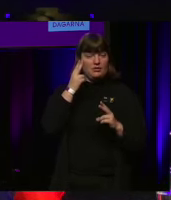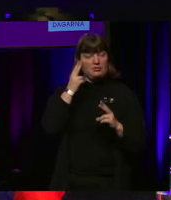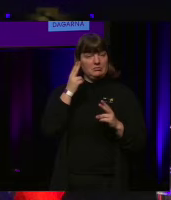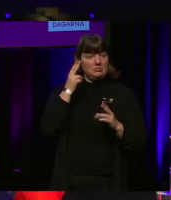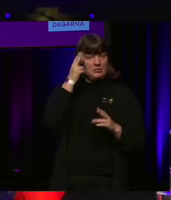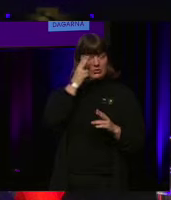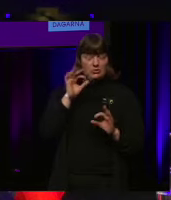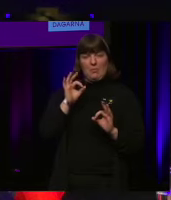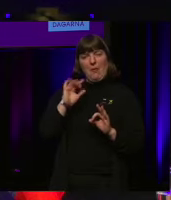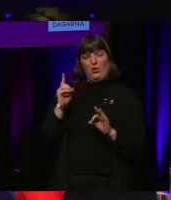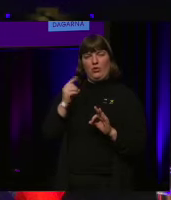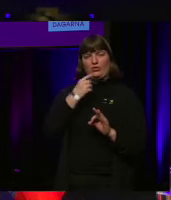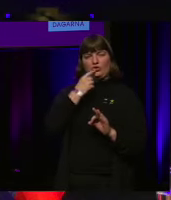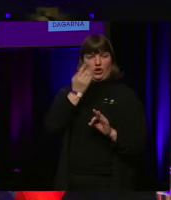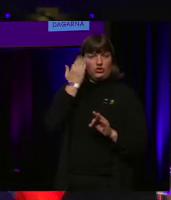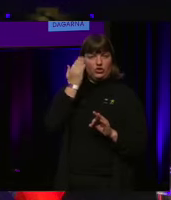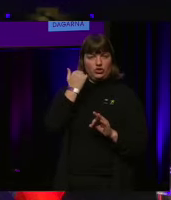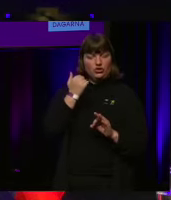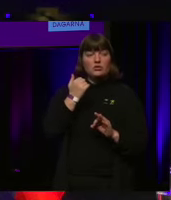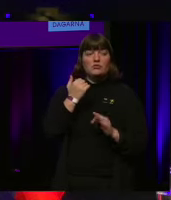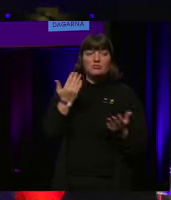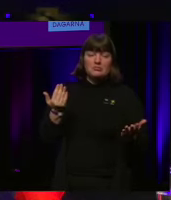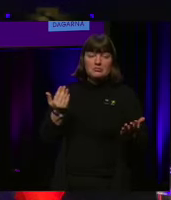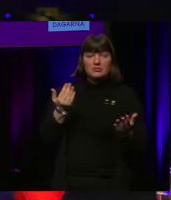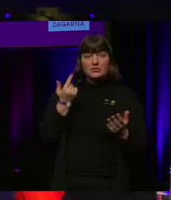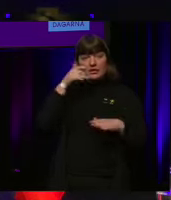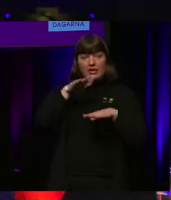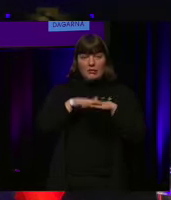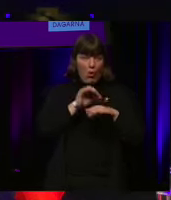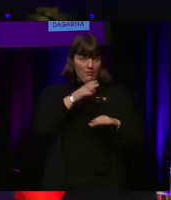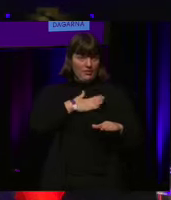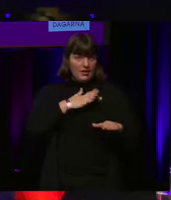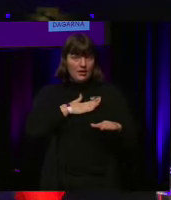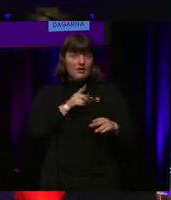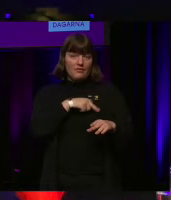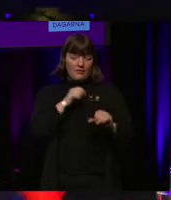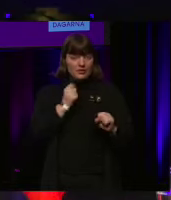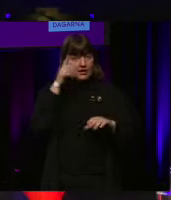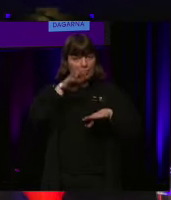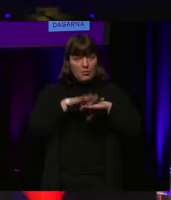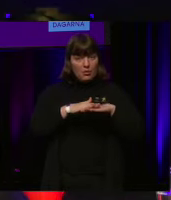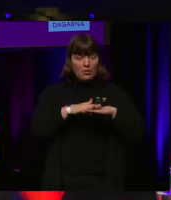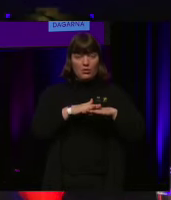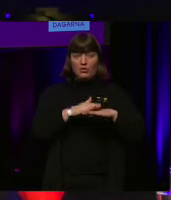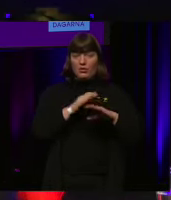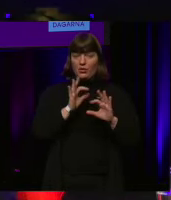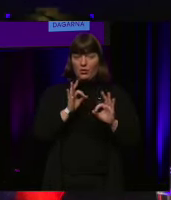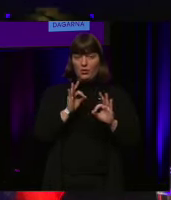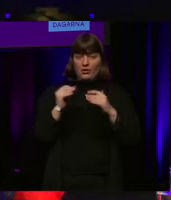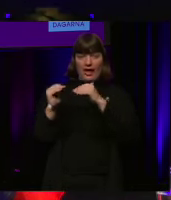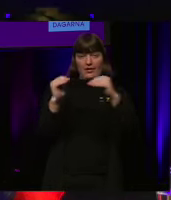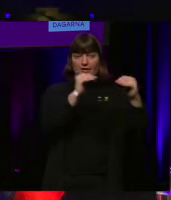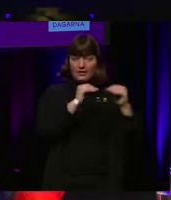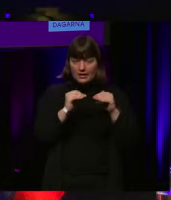universalists, as Paul here claims he is? That if so, we need to stretch this count of equality